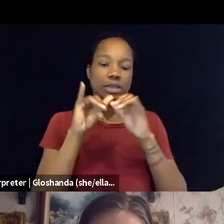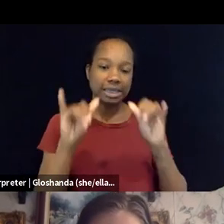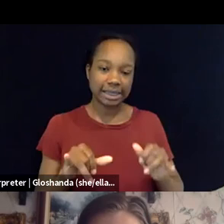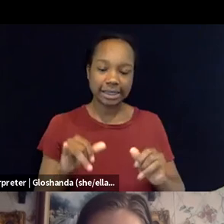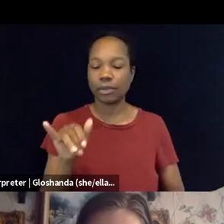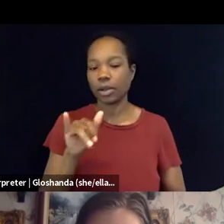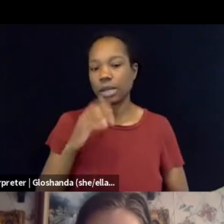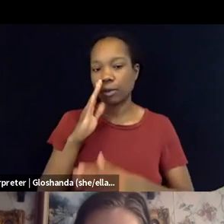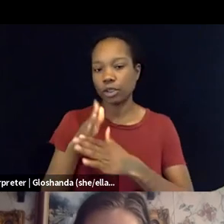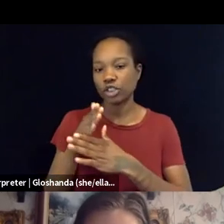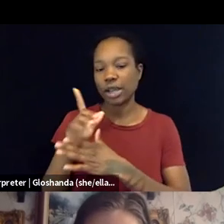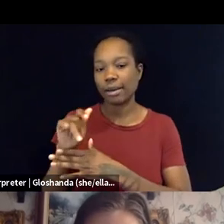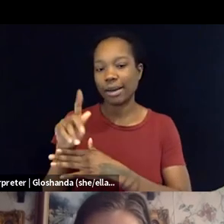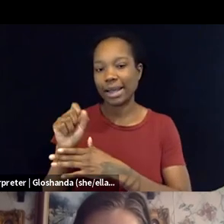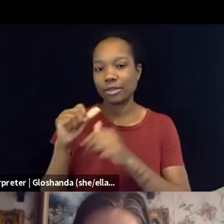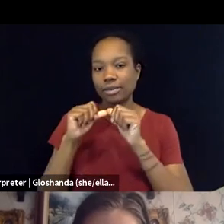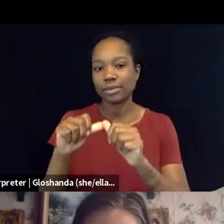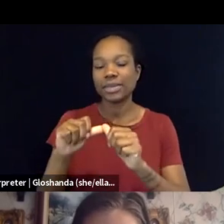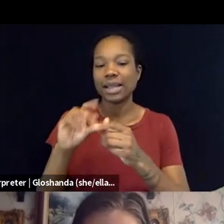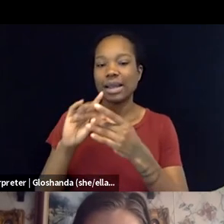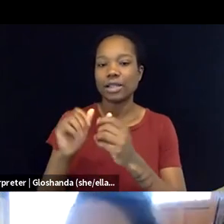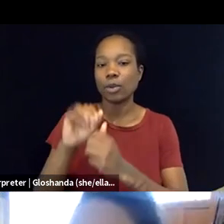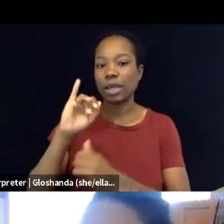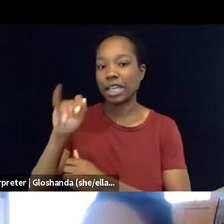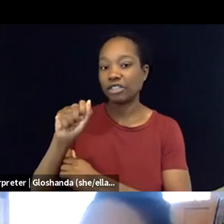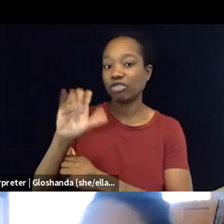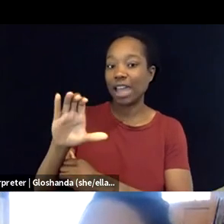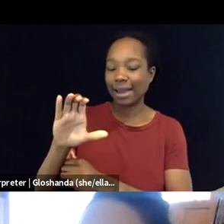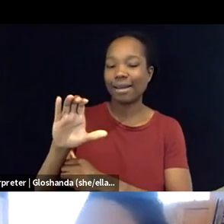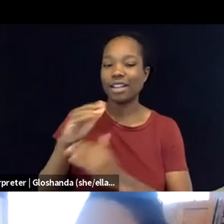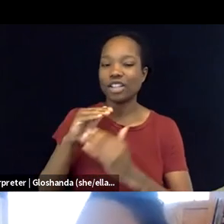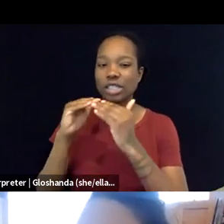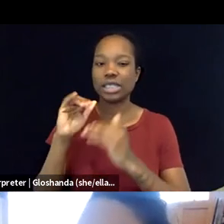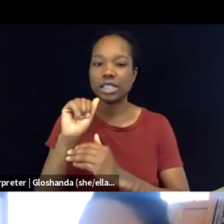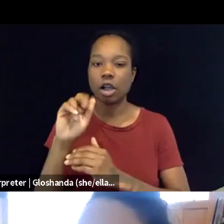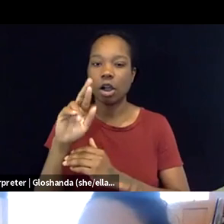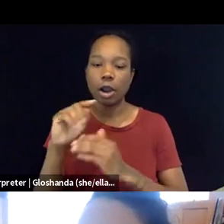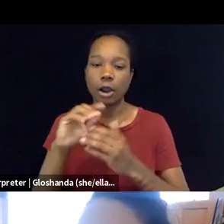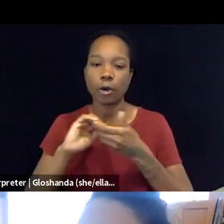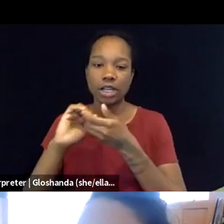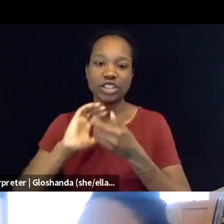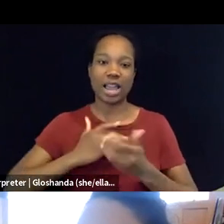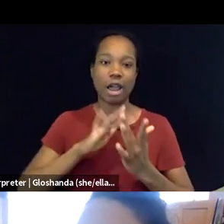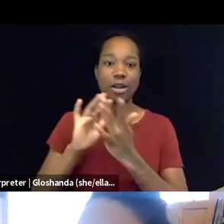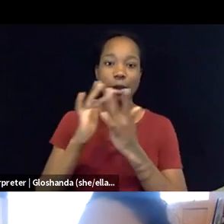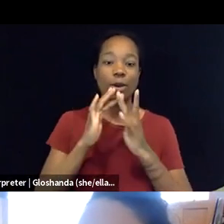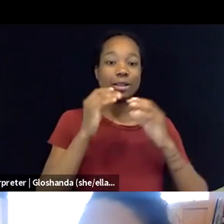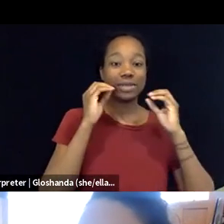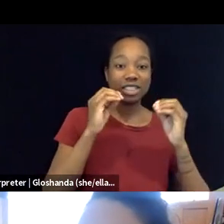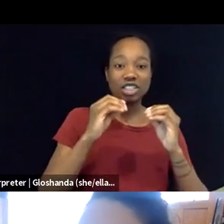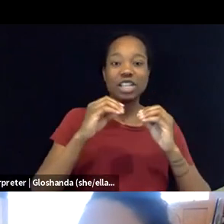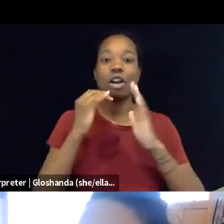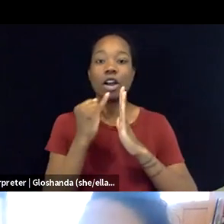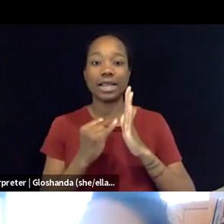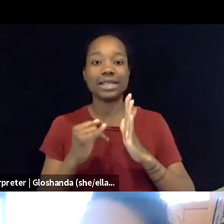chat links to stay connected with Jack and our network of teaching artists, activists, incarcerated artists, and others doing inspiring work at the